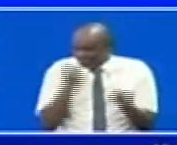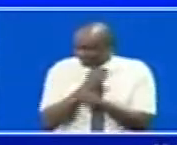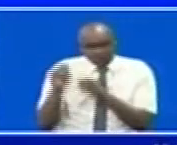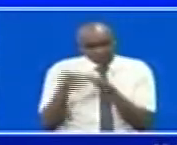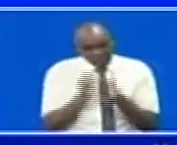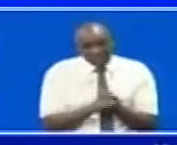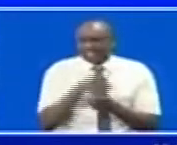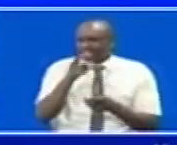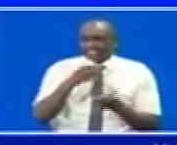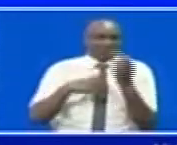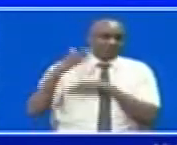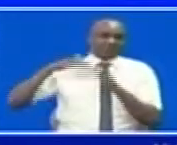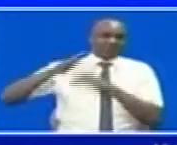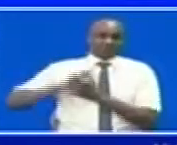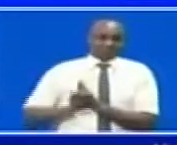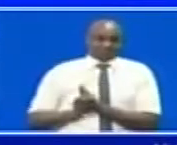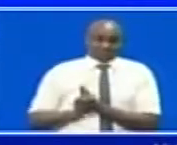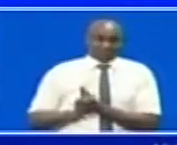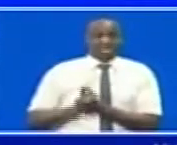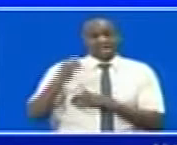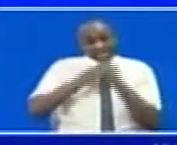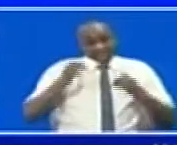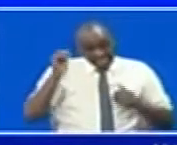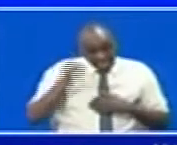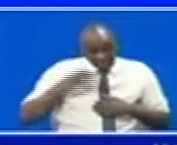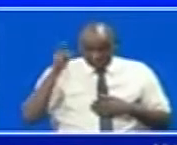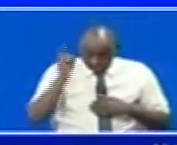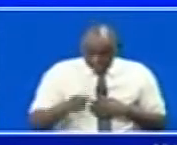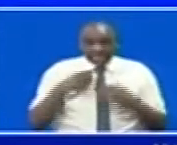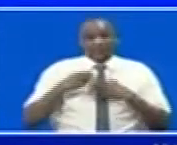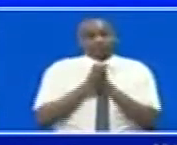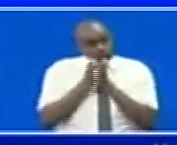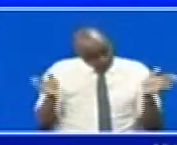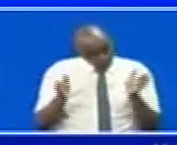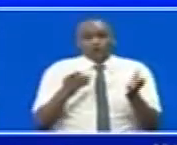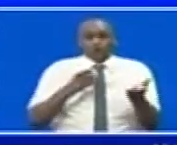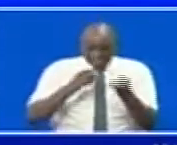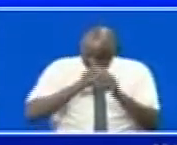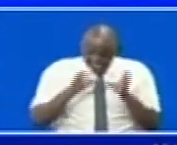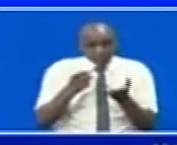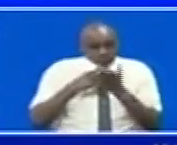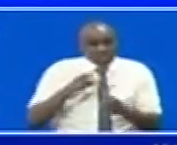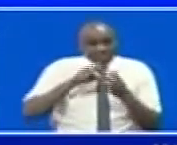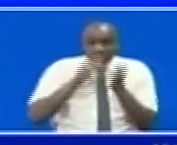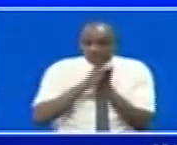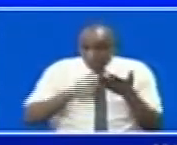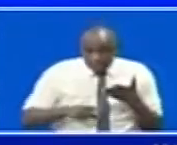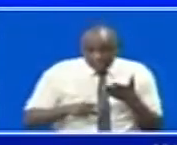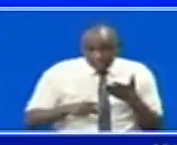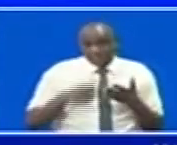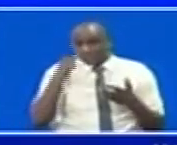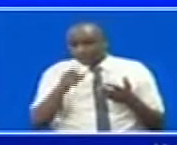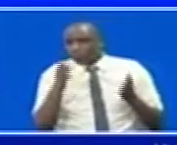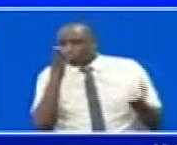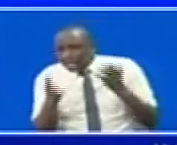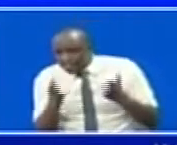take the country for a ride. The country must engage in a genuine conversation that may well begin with asking the question of